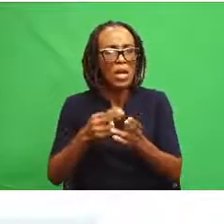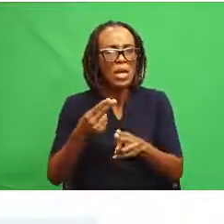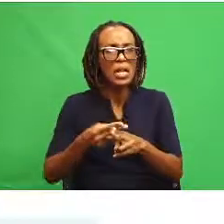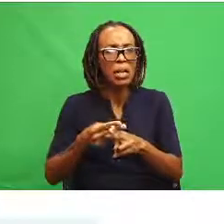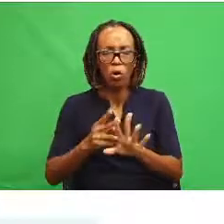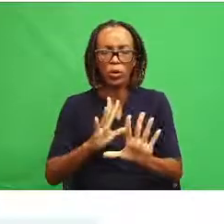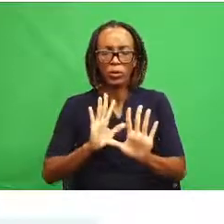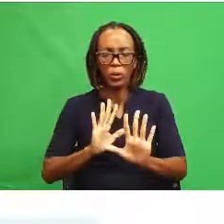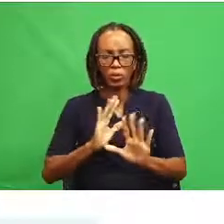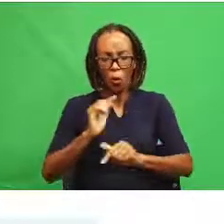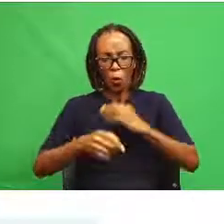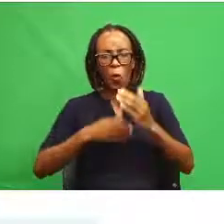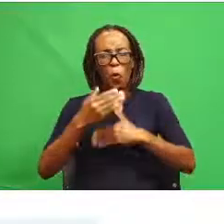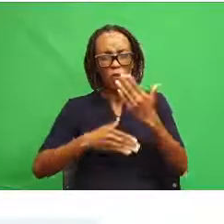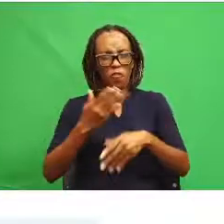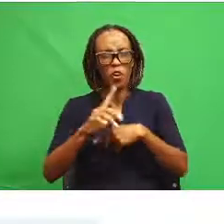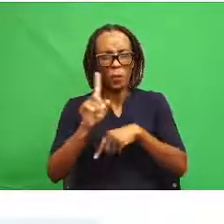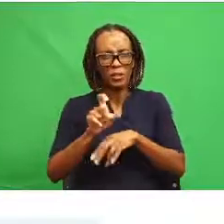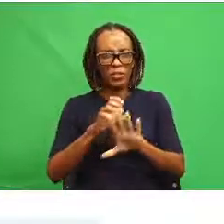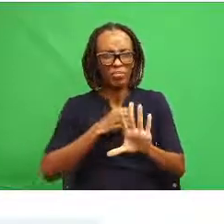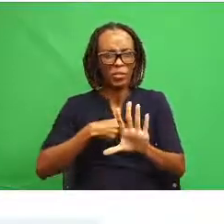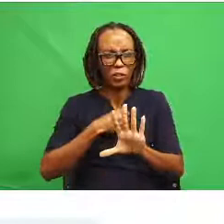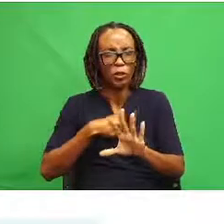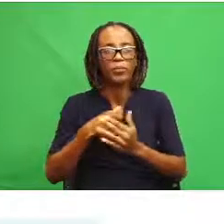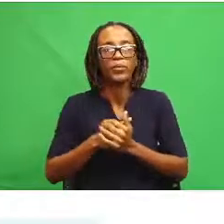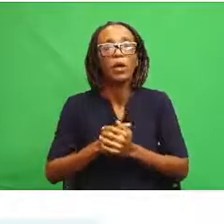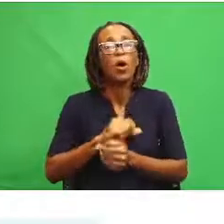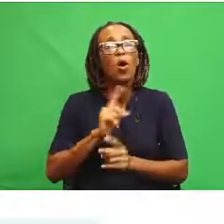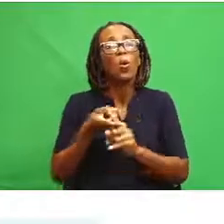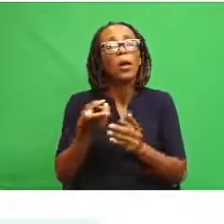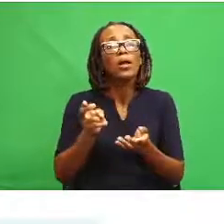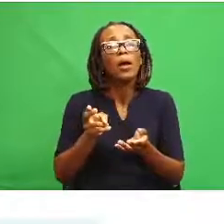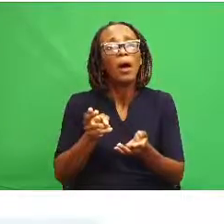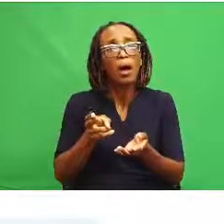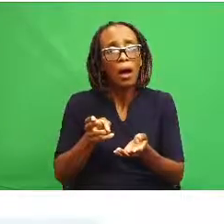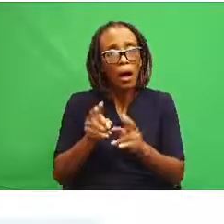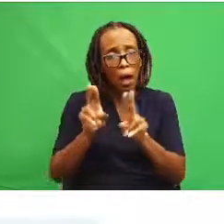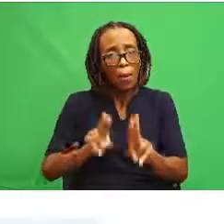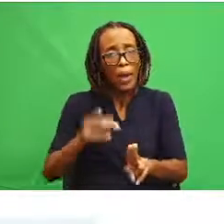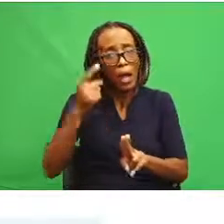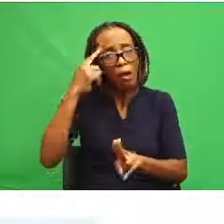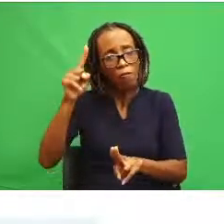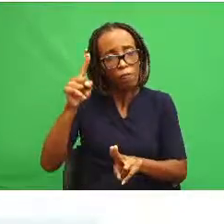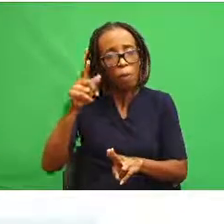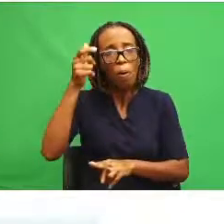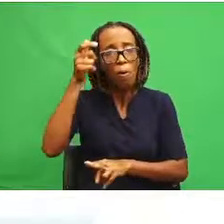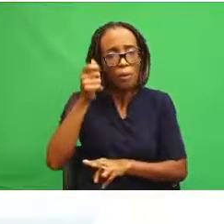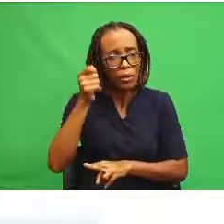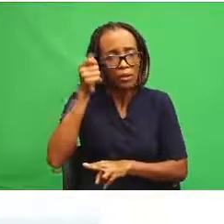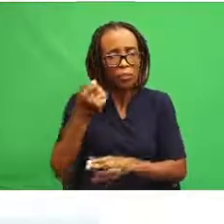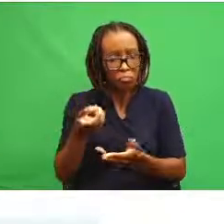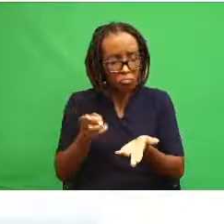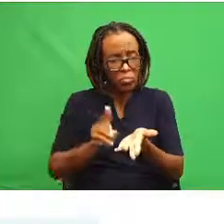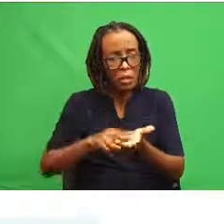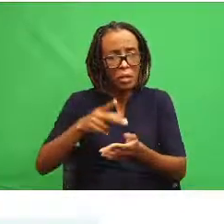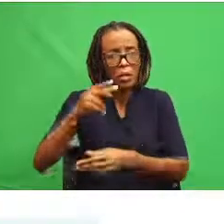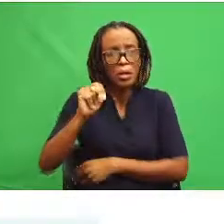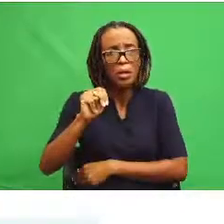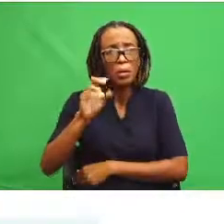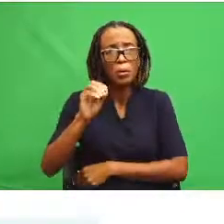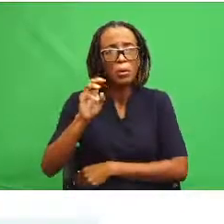Okay, I'll read that again. When applying for the pension grant, could the nominee be named? That's number one, but we have another question for you coming up right after.